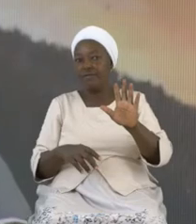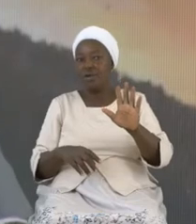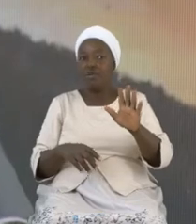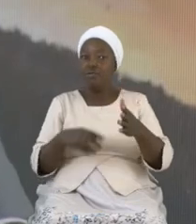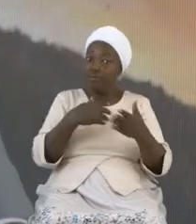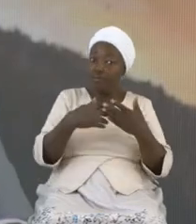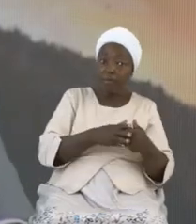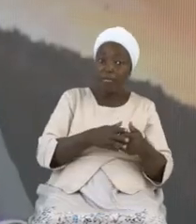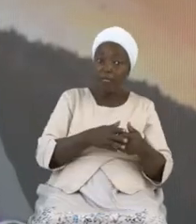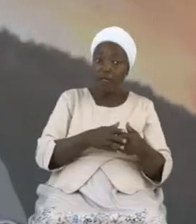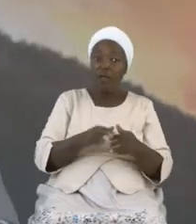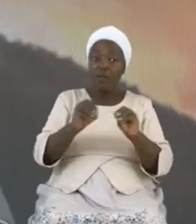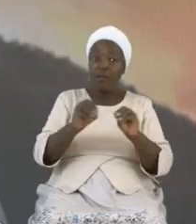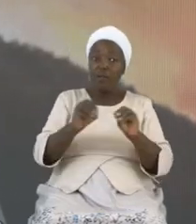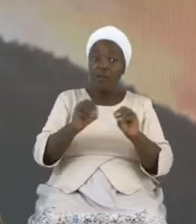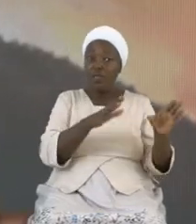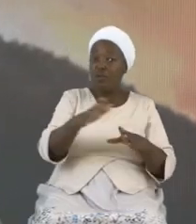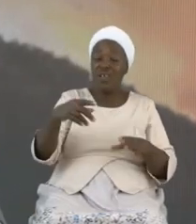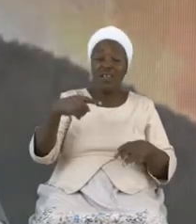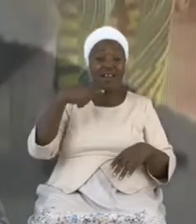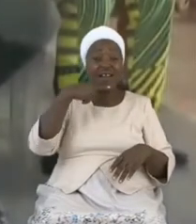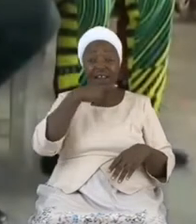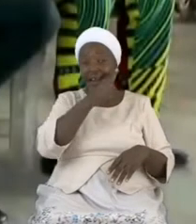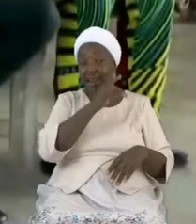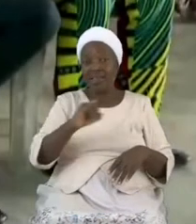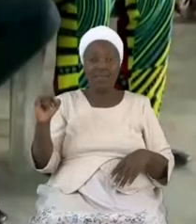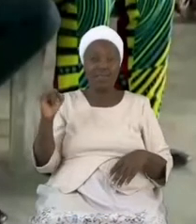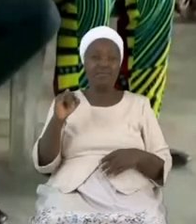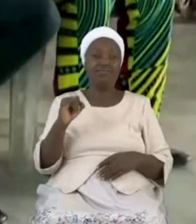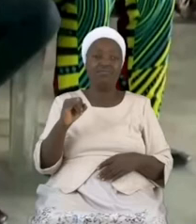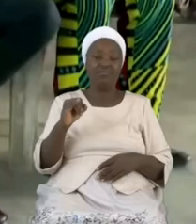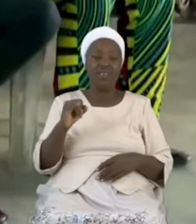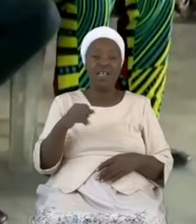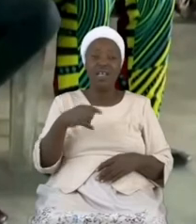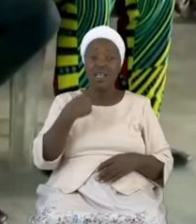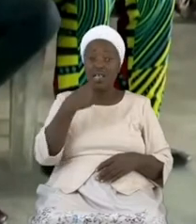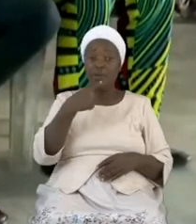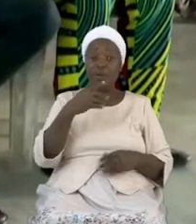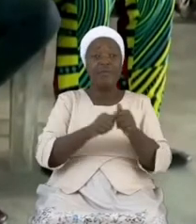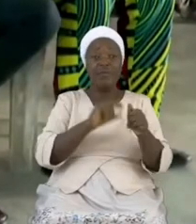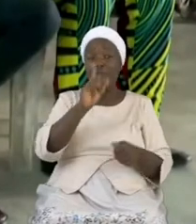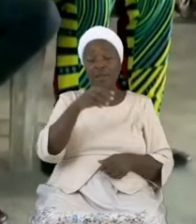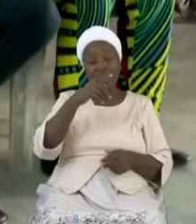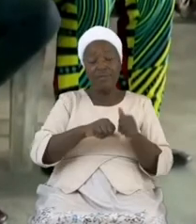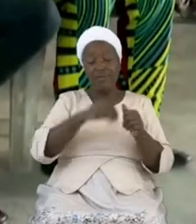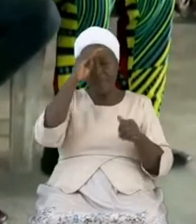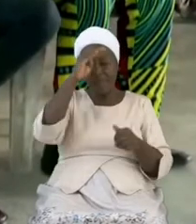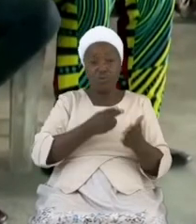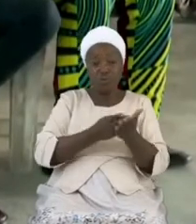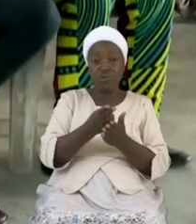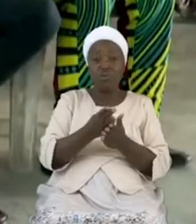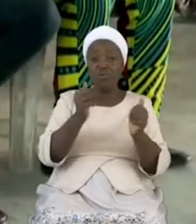away lying, speak every man truth with his neighbor. For